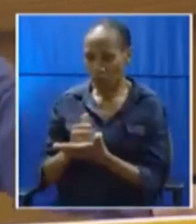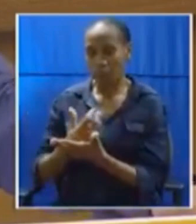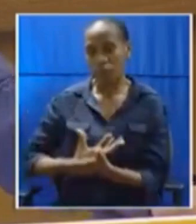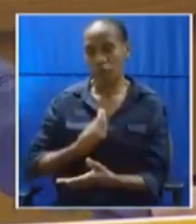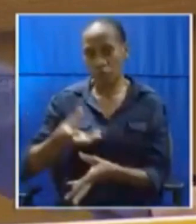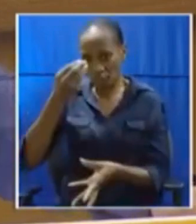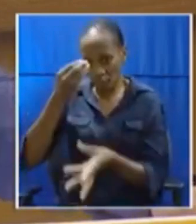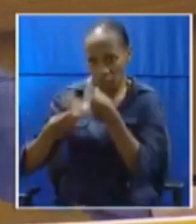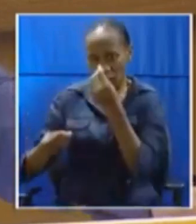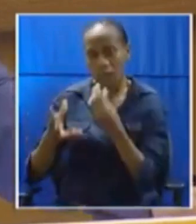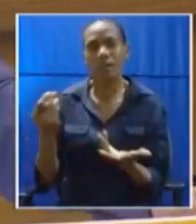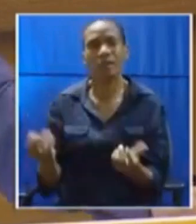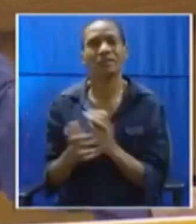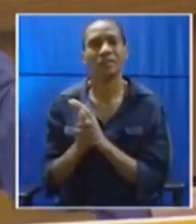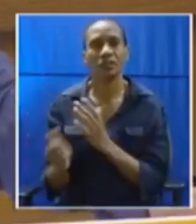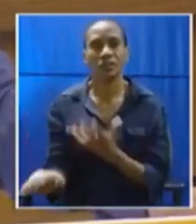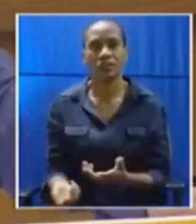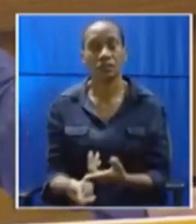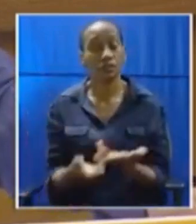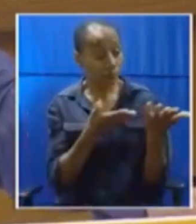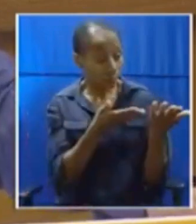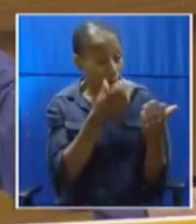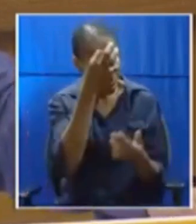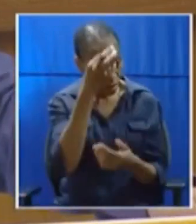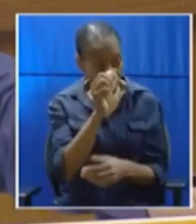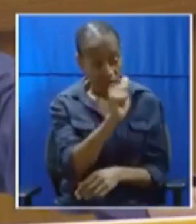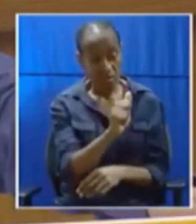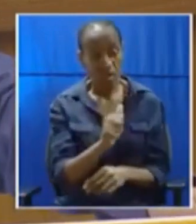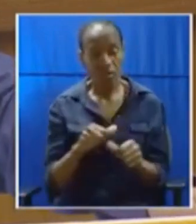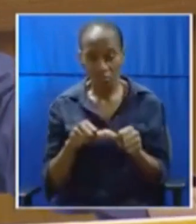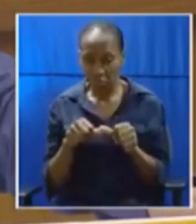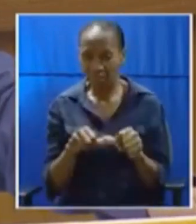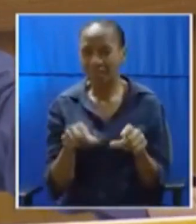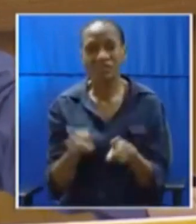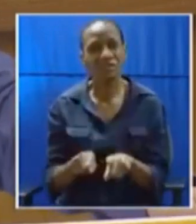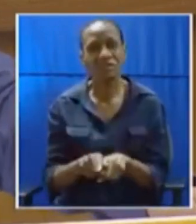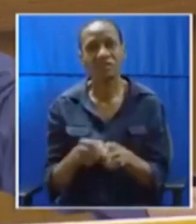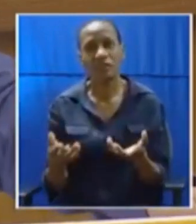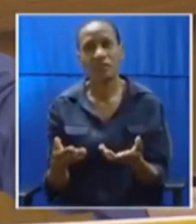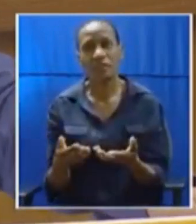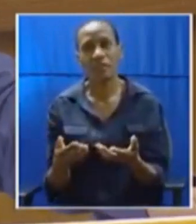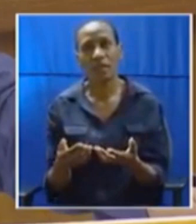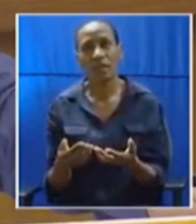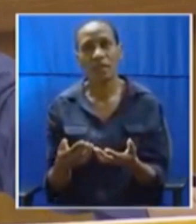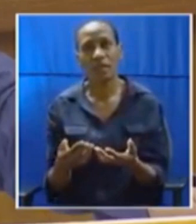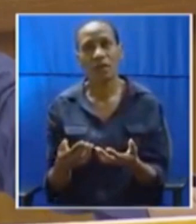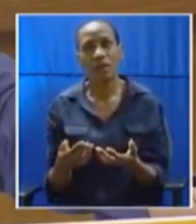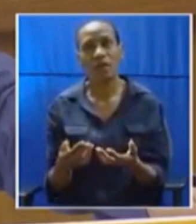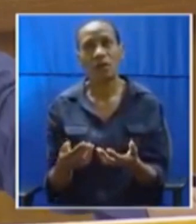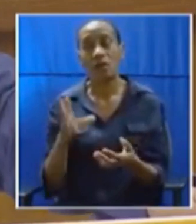President, it is clear that even your government continues to perpetuate two South Africas. It is